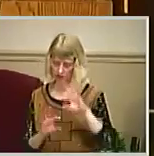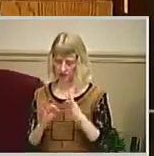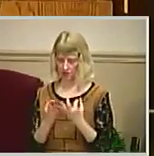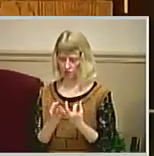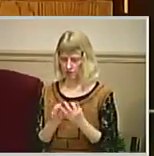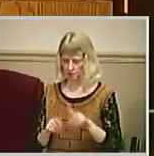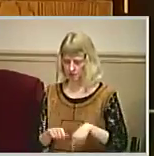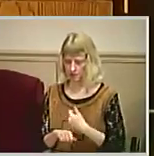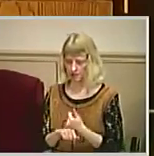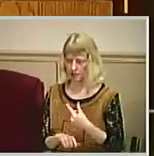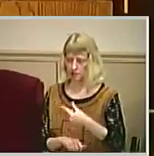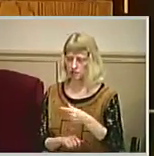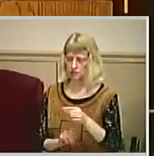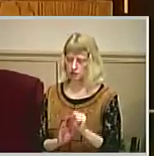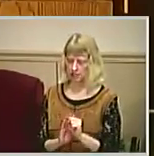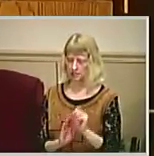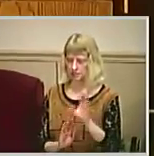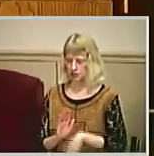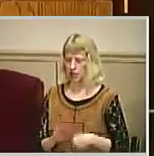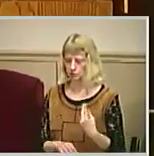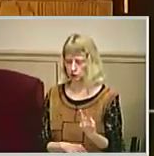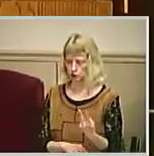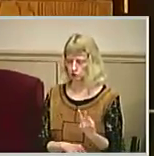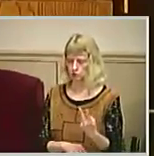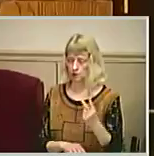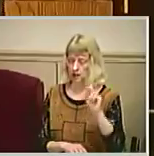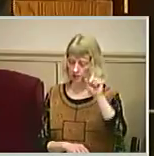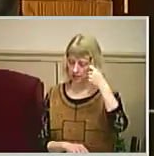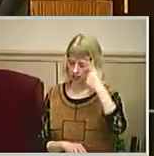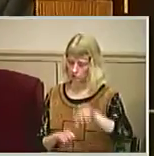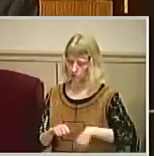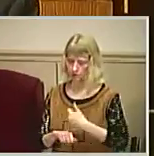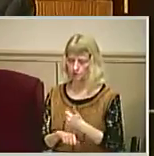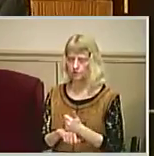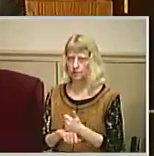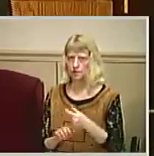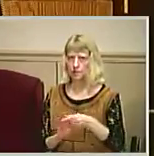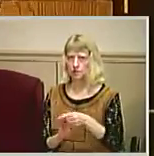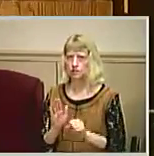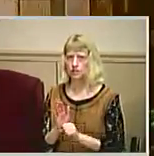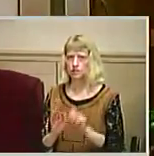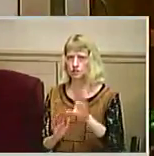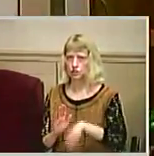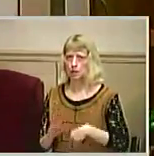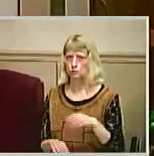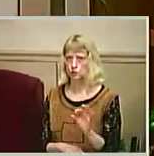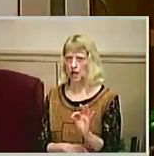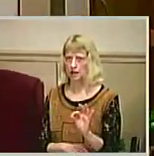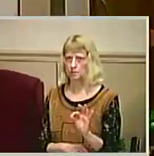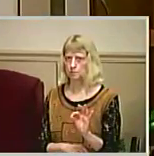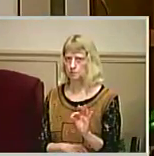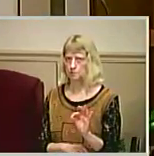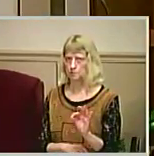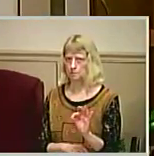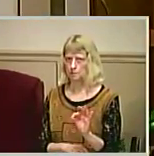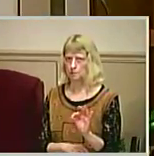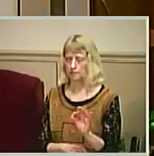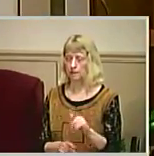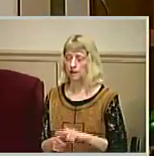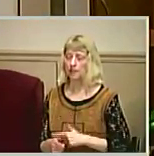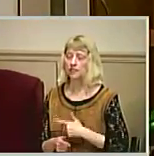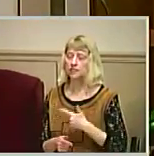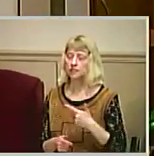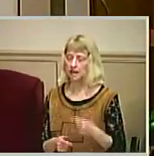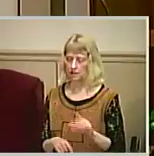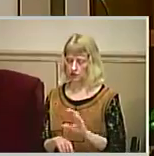was ordained back in Genesis 2. The civil government was ordained in Genesis chapter 9. And then, of